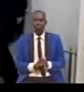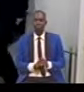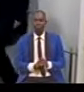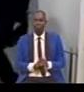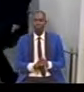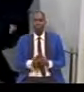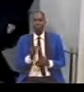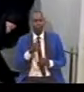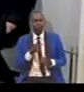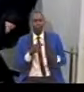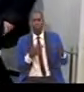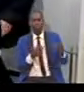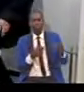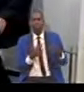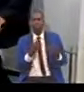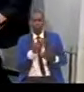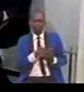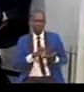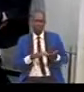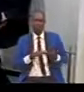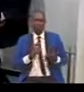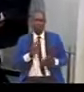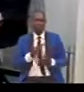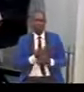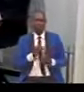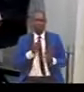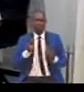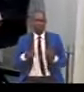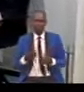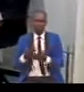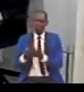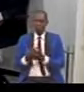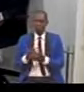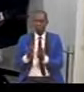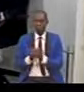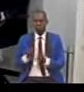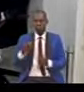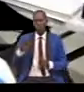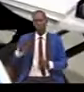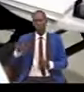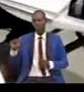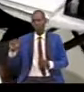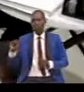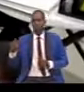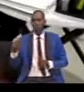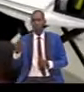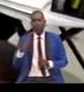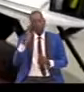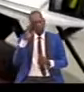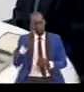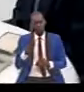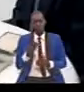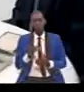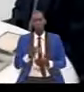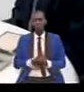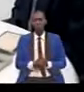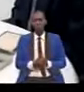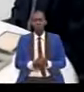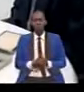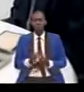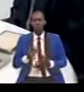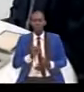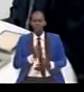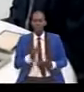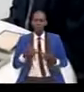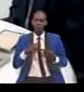Mrs. Graham, could you please excuse us as I talk with Mrs. Anthony? Thank you. Good afternoon, Mr. Anderson. I had to take